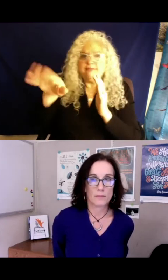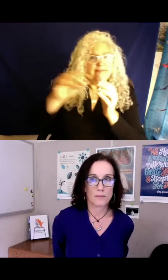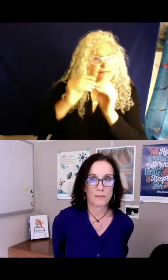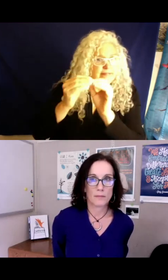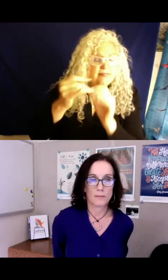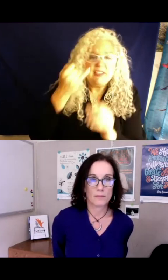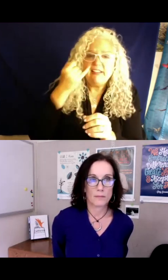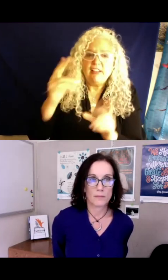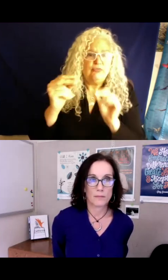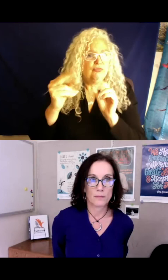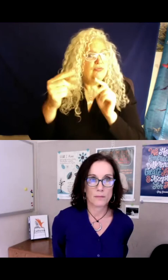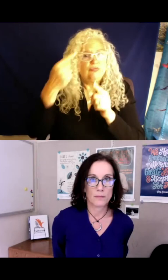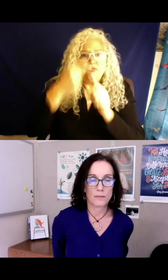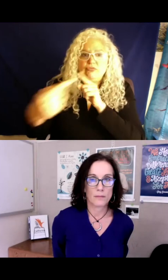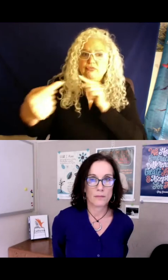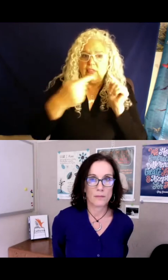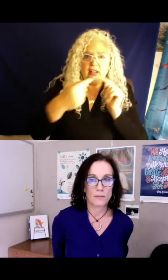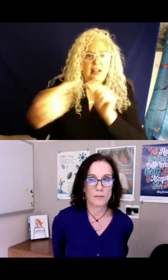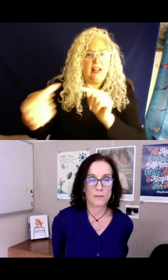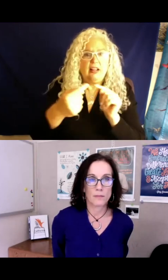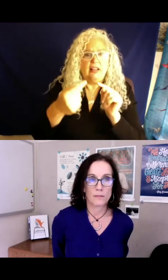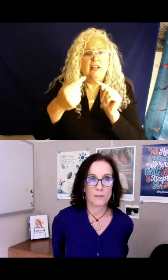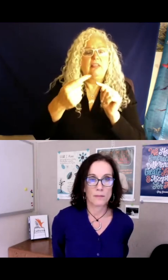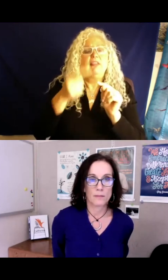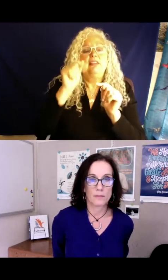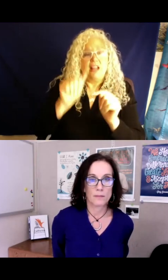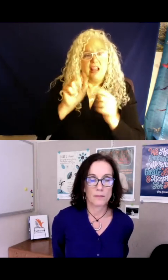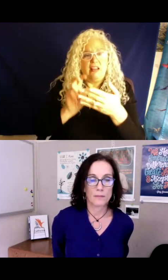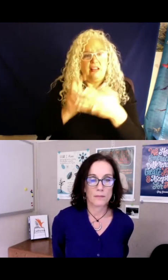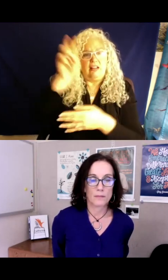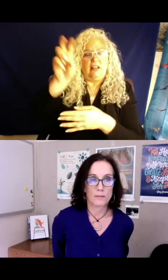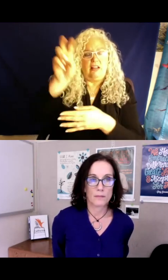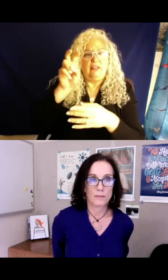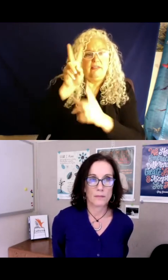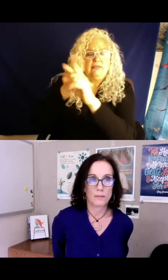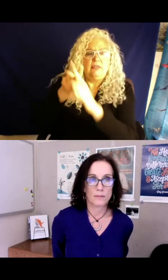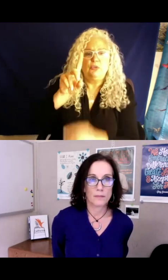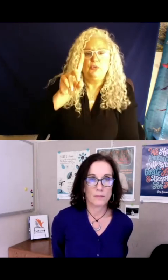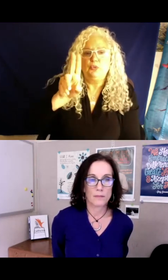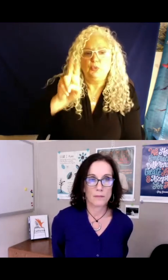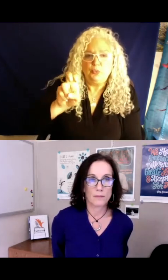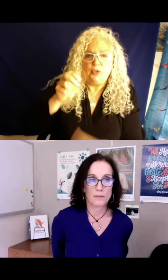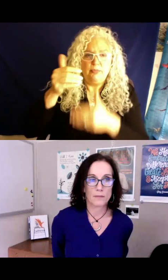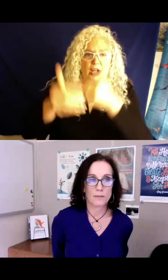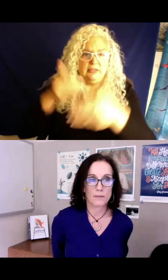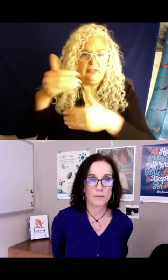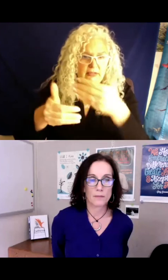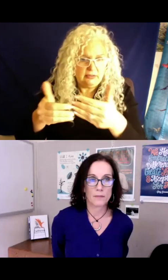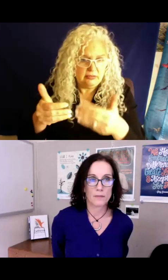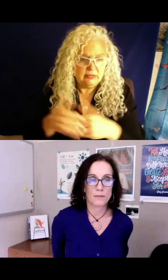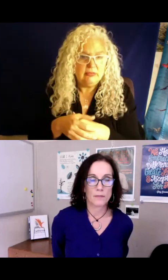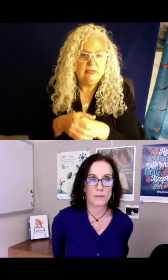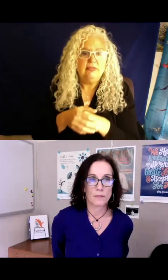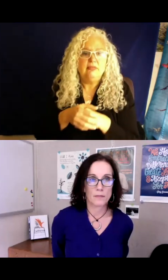IEP and you disagree with anything, you're able to talk to the team and discuss that. And if it